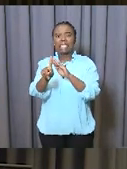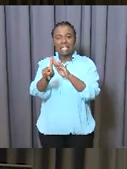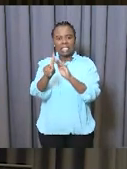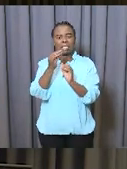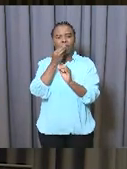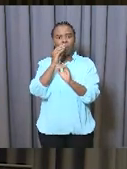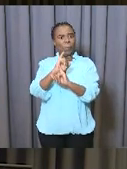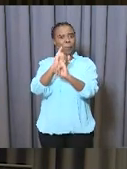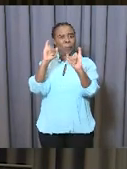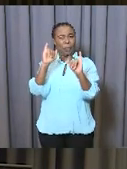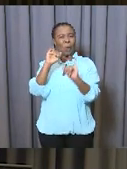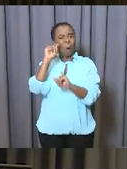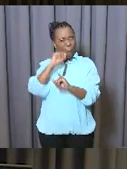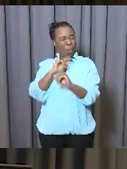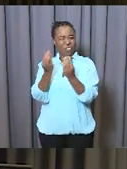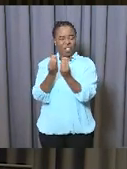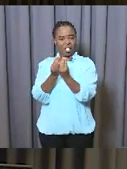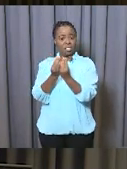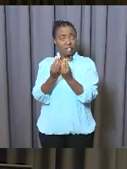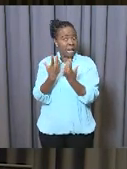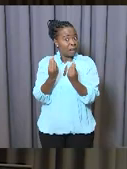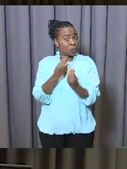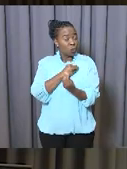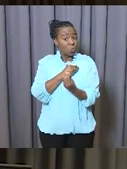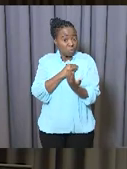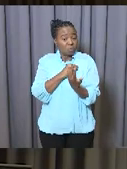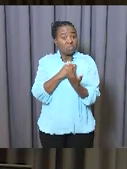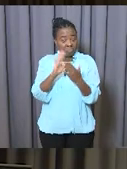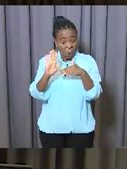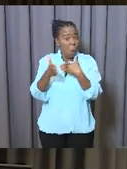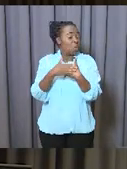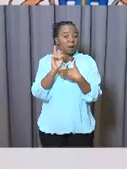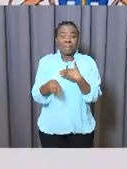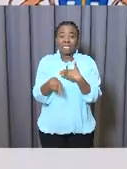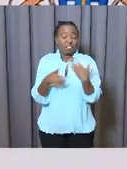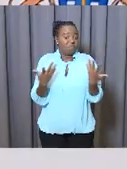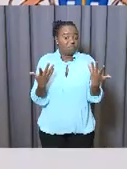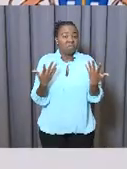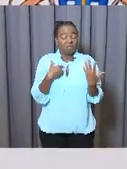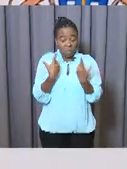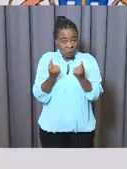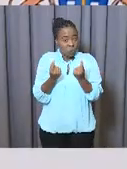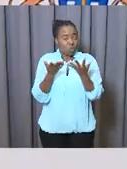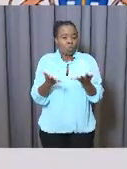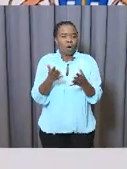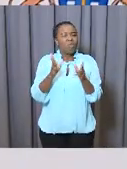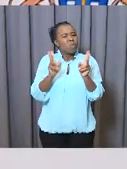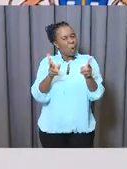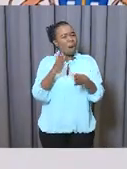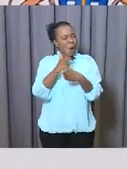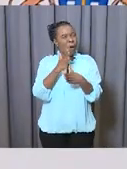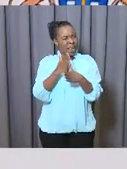there. And what do you do? They have to close down. And that's what we're doing. This normal work we are supposed to be